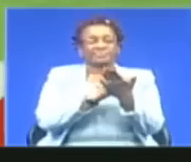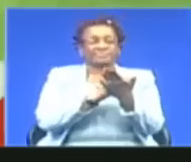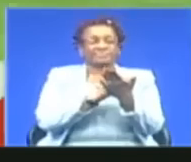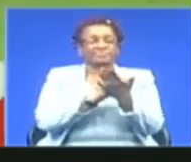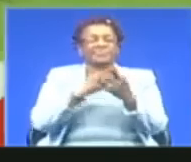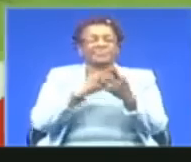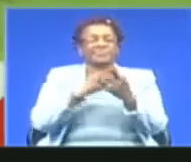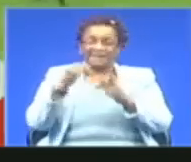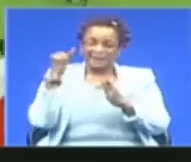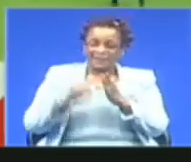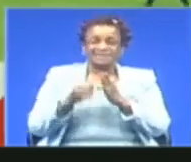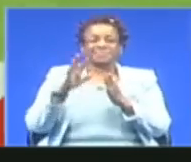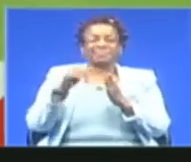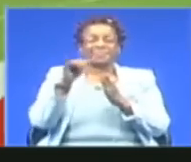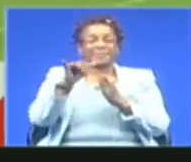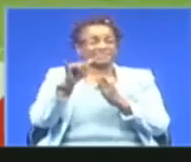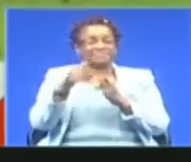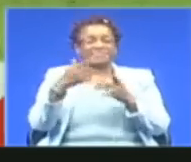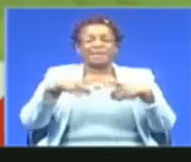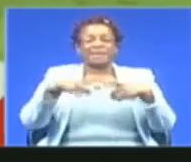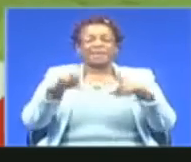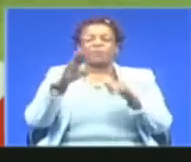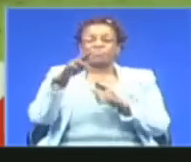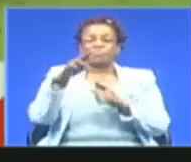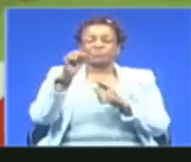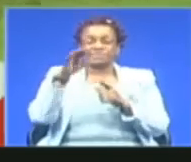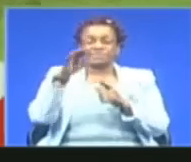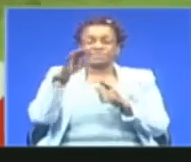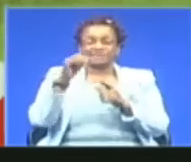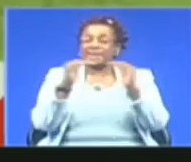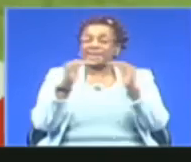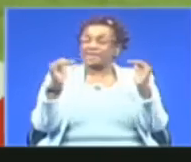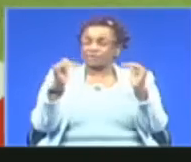but a lapse by Ingwe defense allowed Moses Mudavadi to put Homeboyz level.